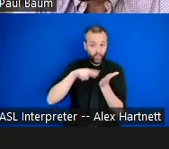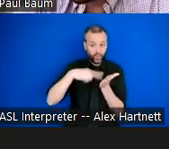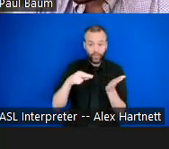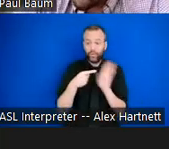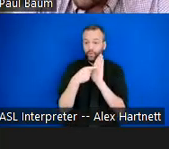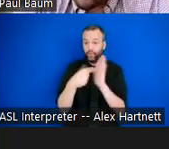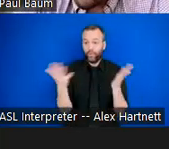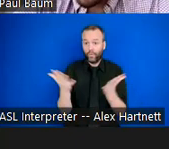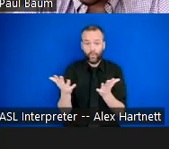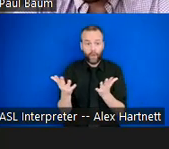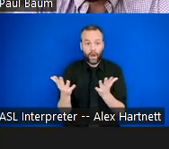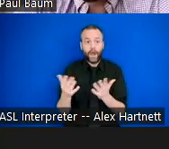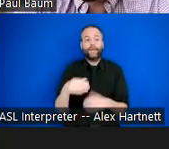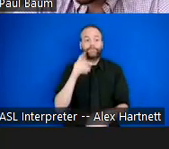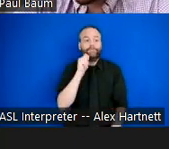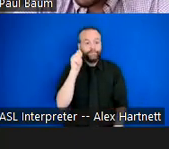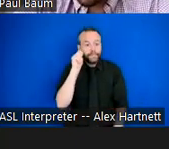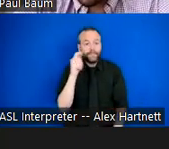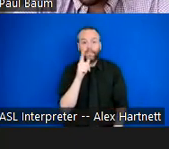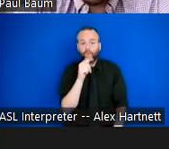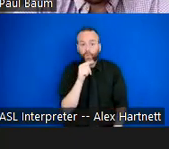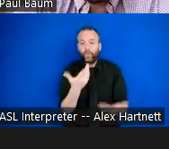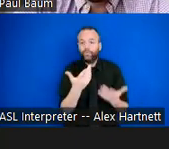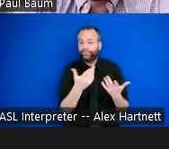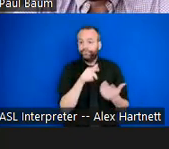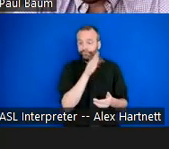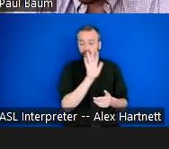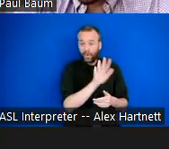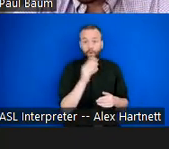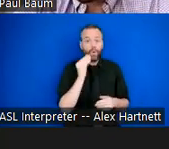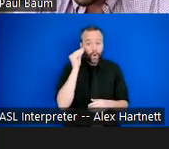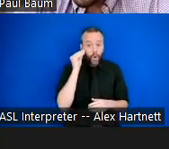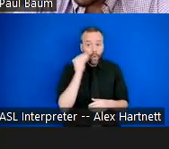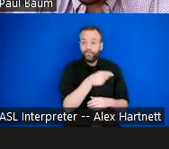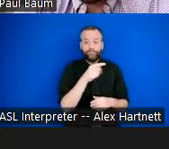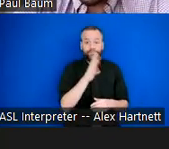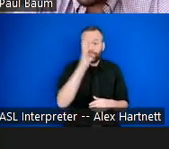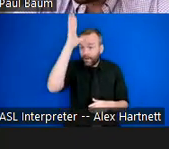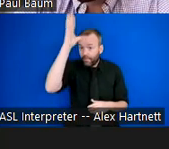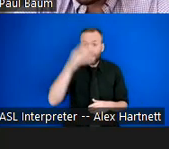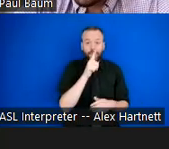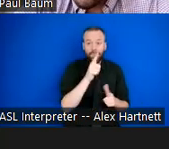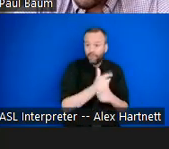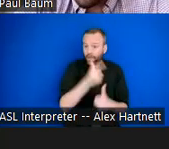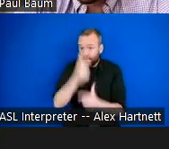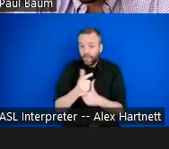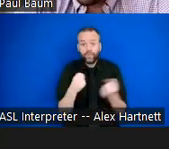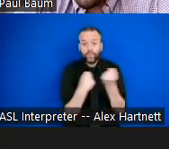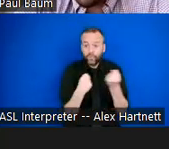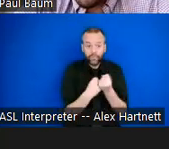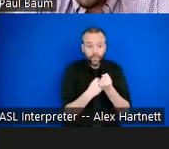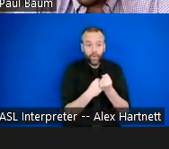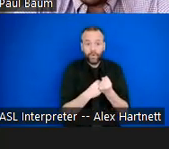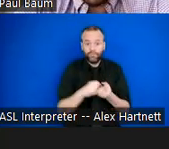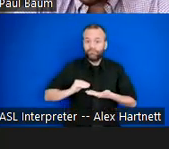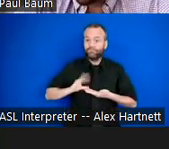Family Acceptance Project out of San Francisco State University. I have that as cited at the very end. Please check it out when you